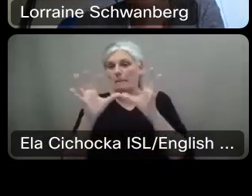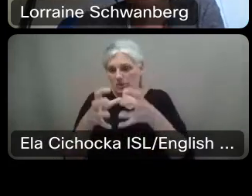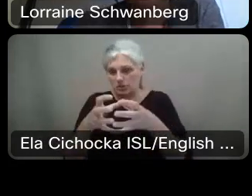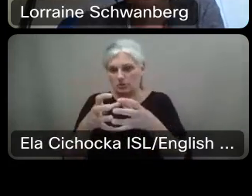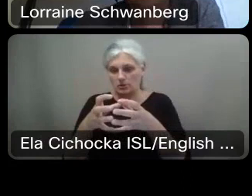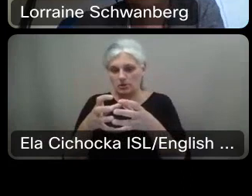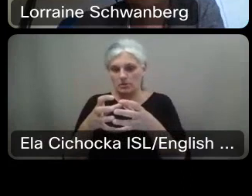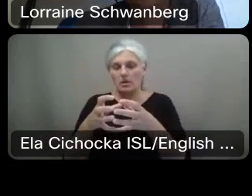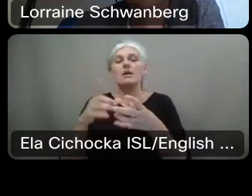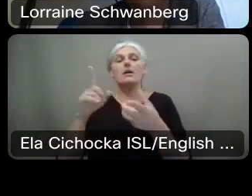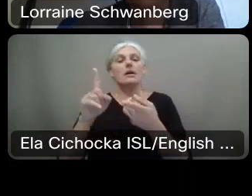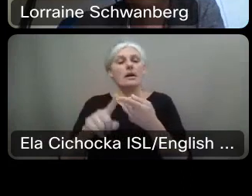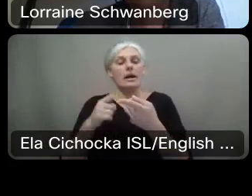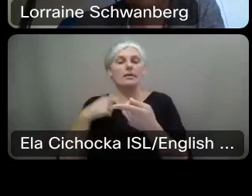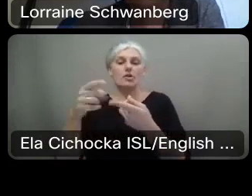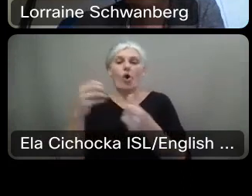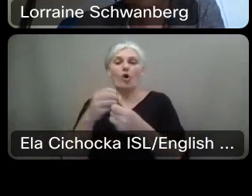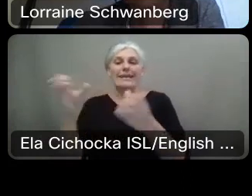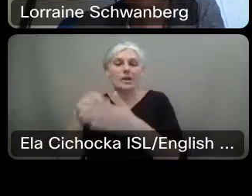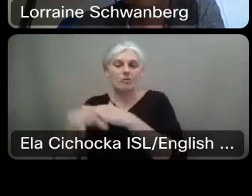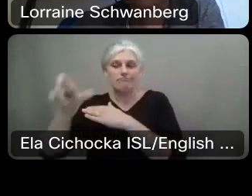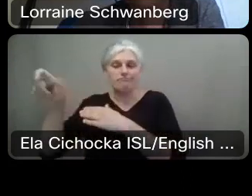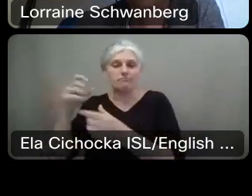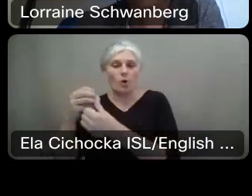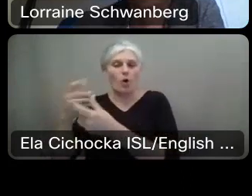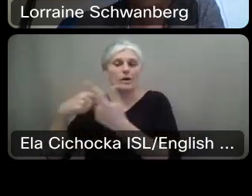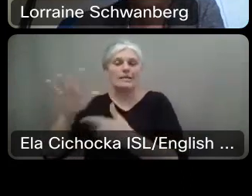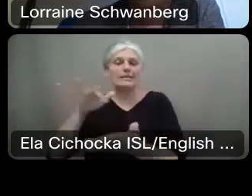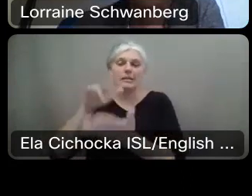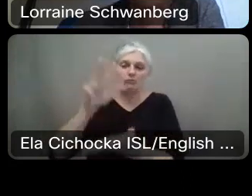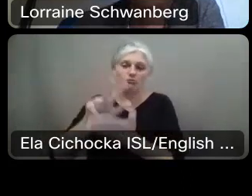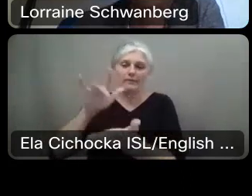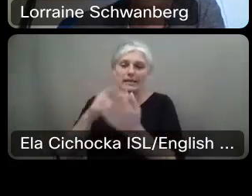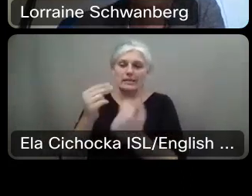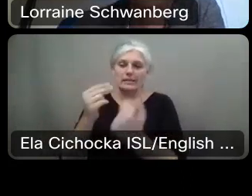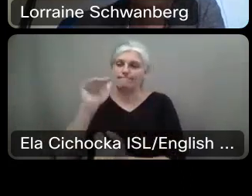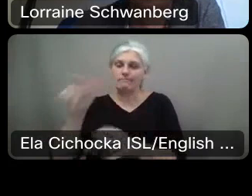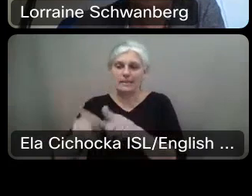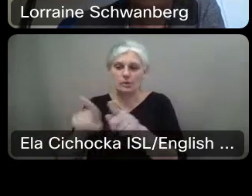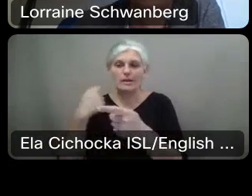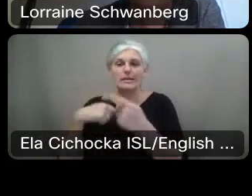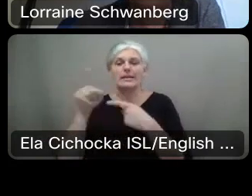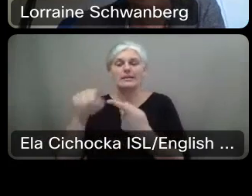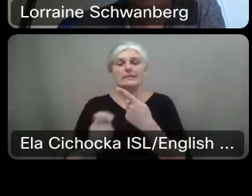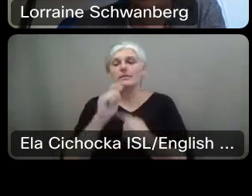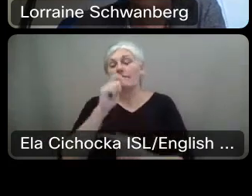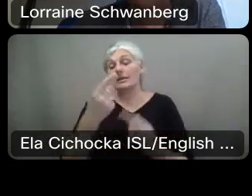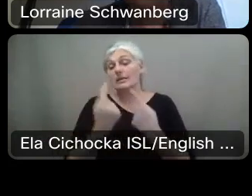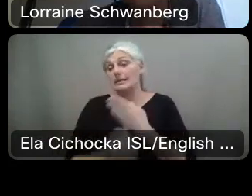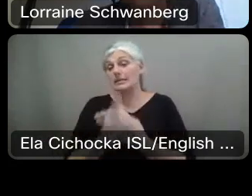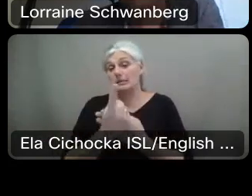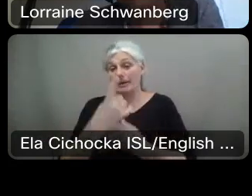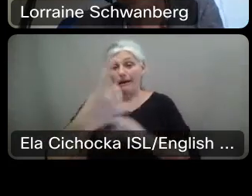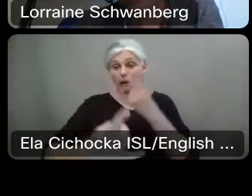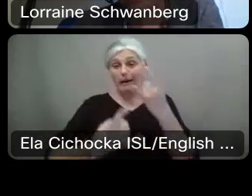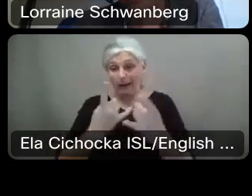service provider carries on the business other than that of a designated centre or approved centre, and it is satisfied that a notifiable incident occurred,